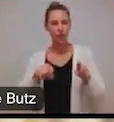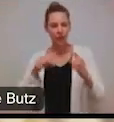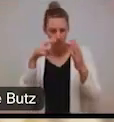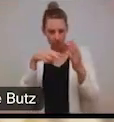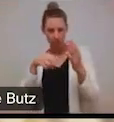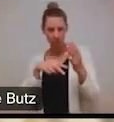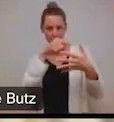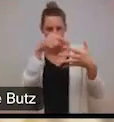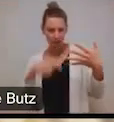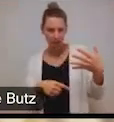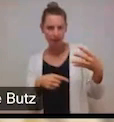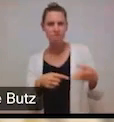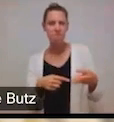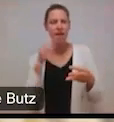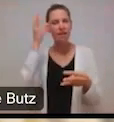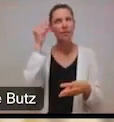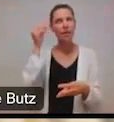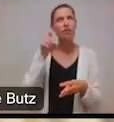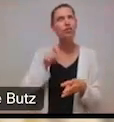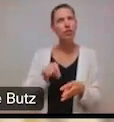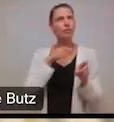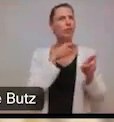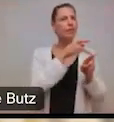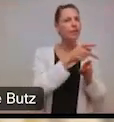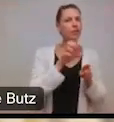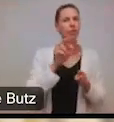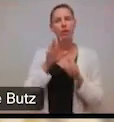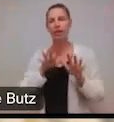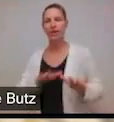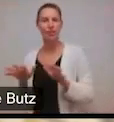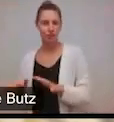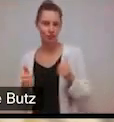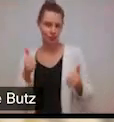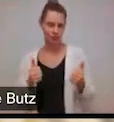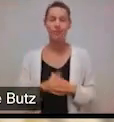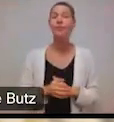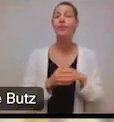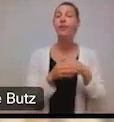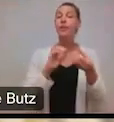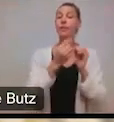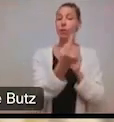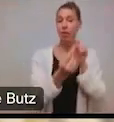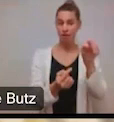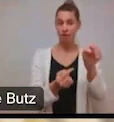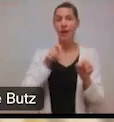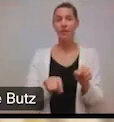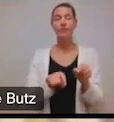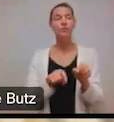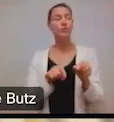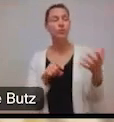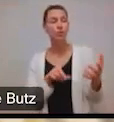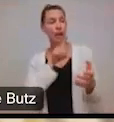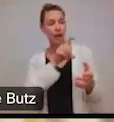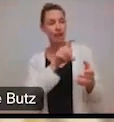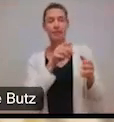write a professional email or not? The first one is you need to find out from your program manager if